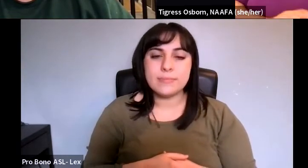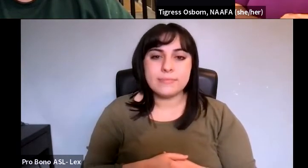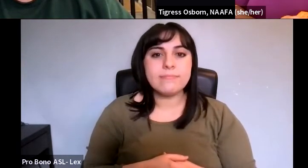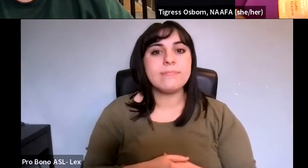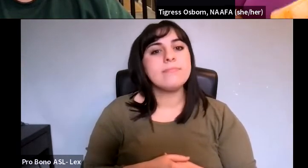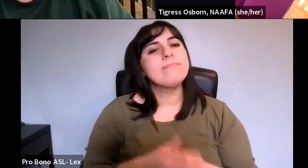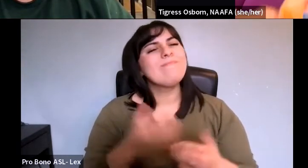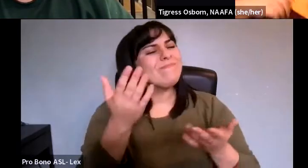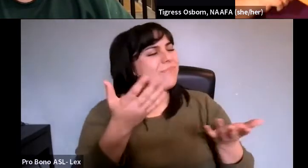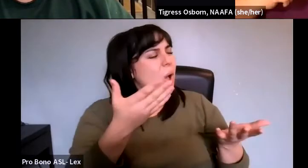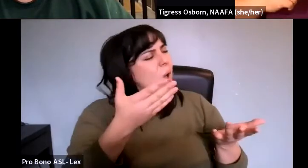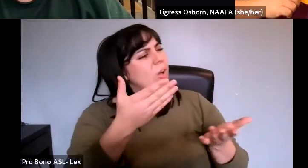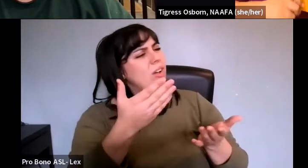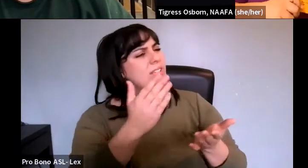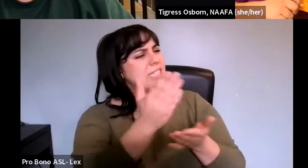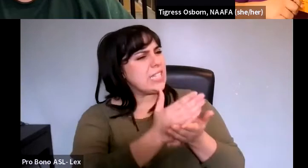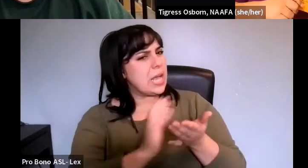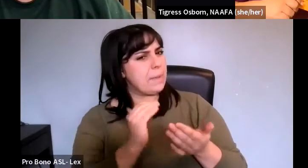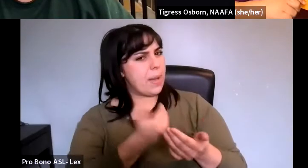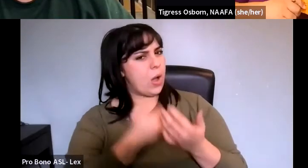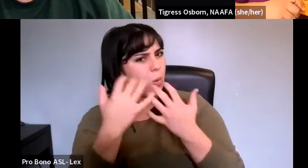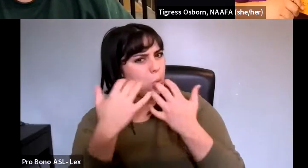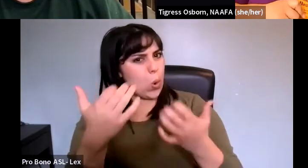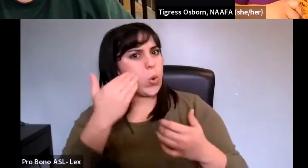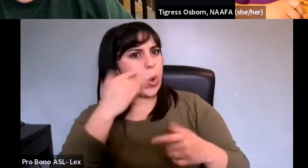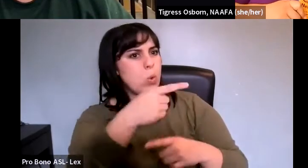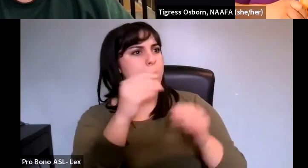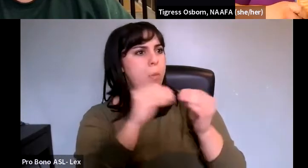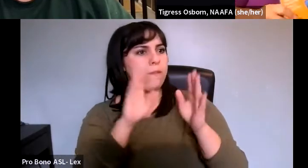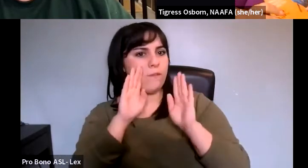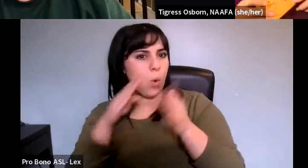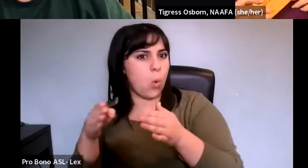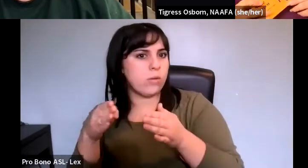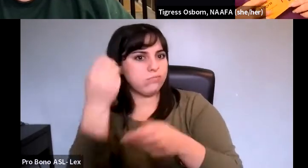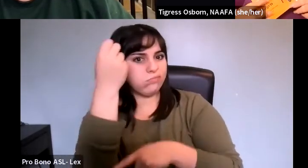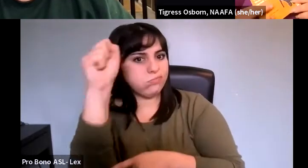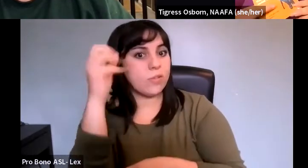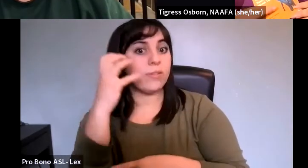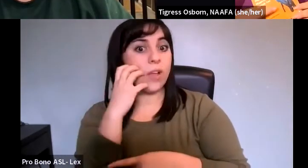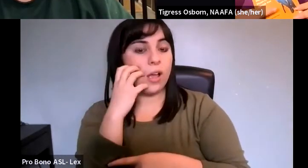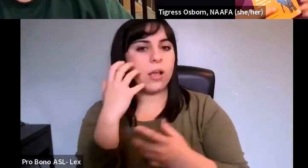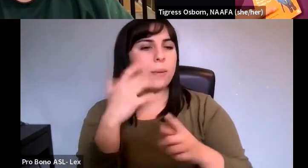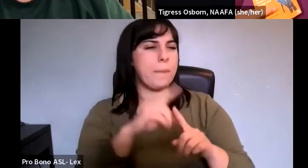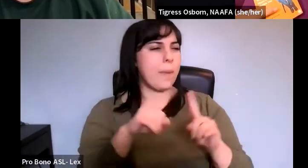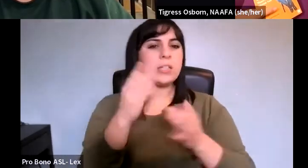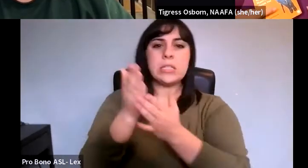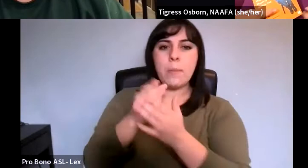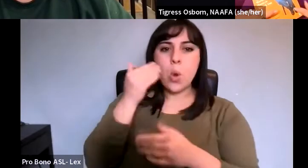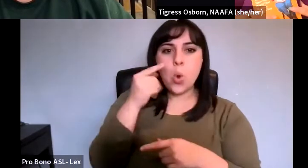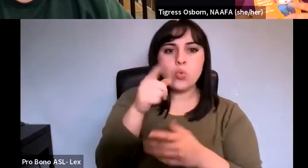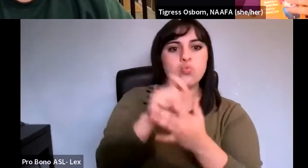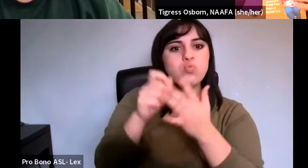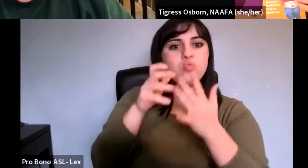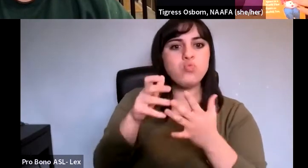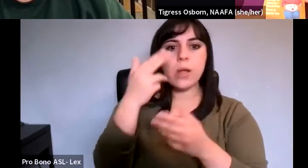And so some of our audience will know you as fat activist Sofie and not as much as comedian Sofie. Some of them will know you as comedian Sofie and not as much as